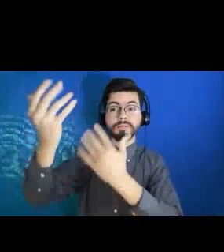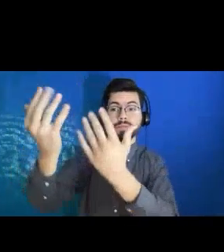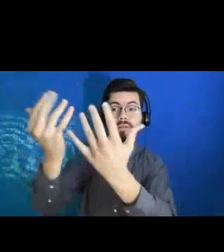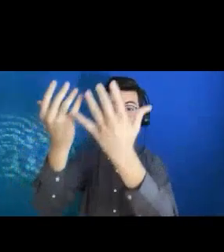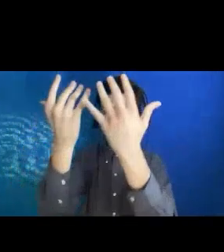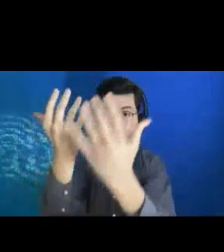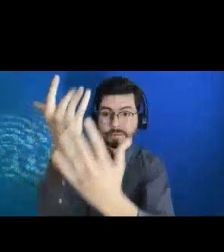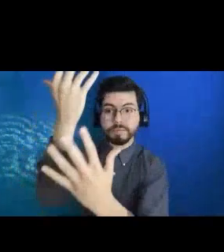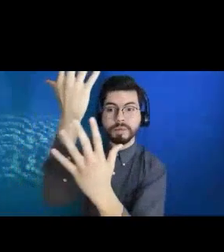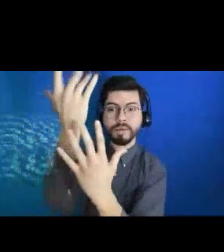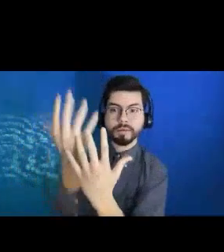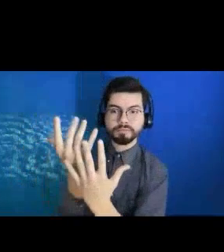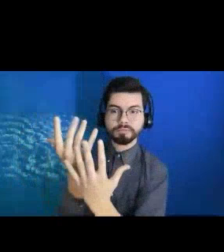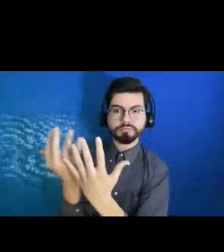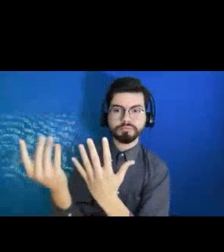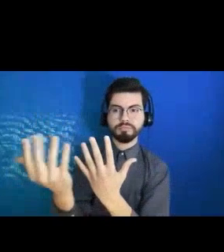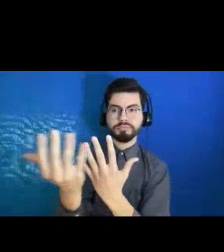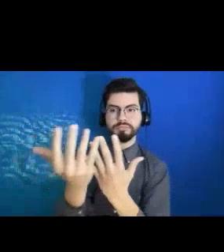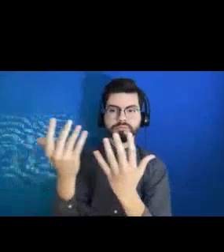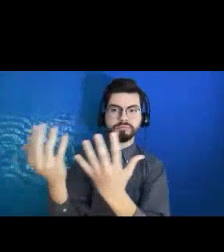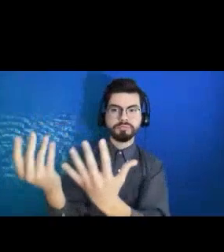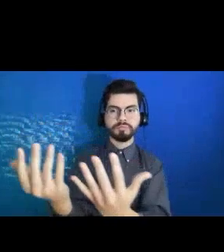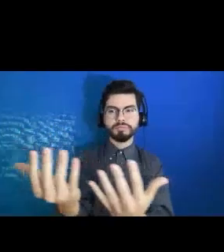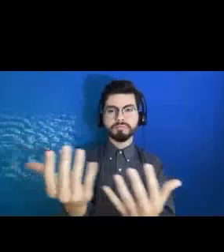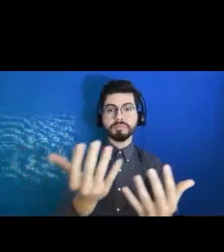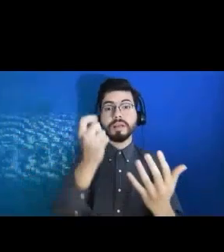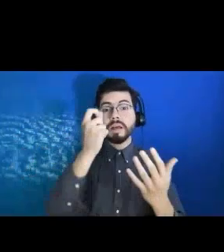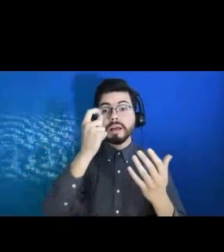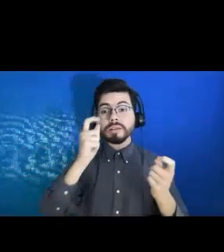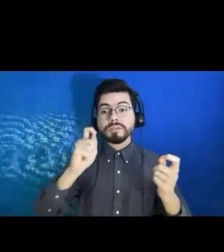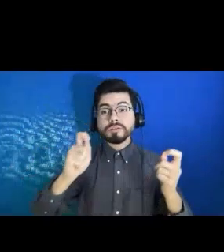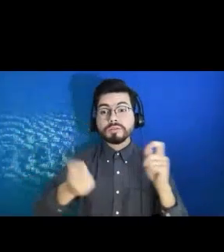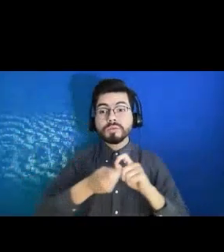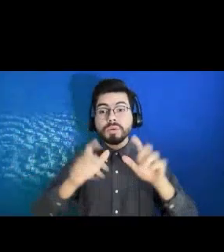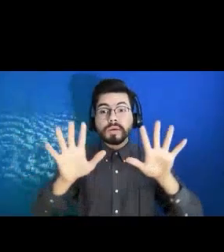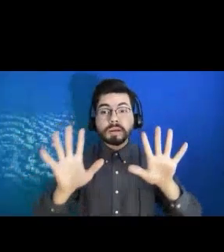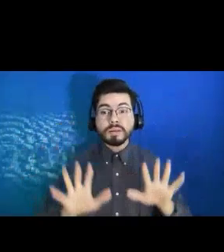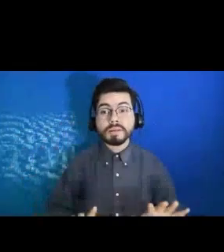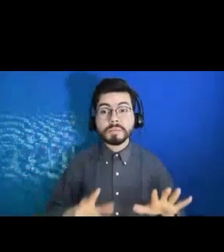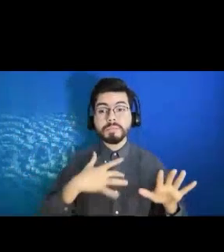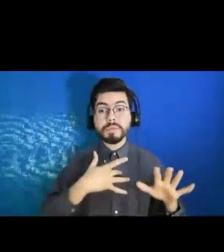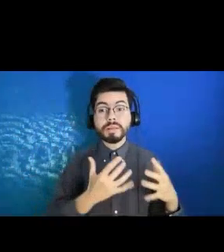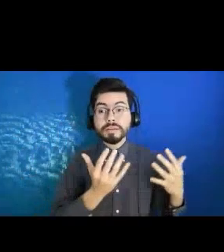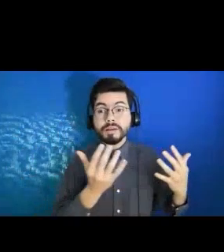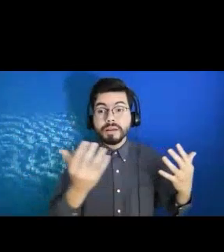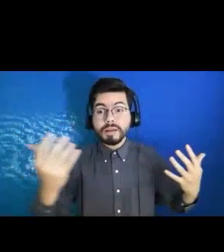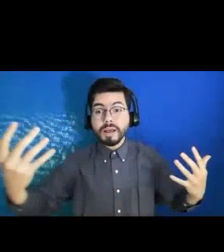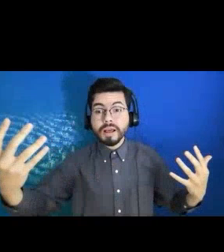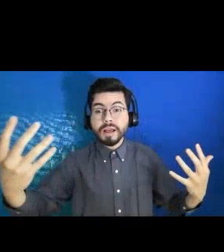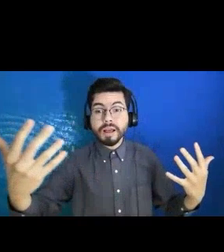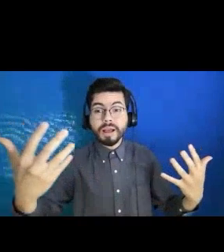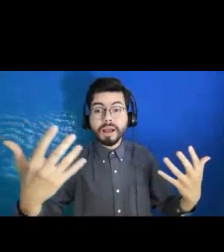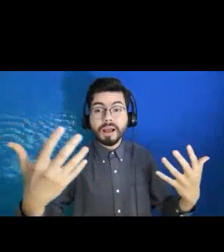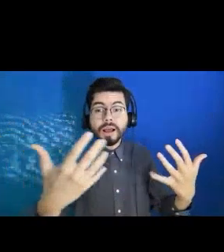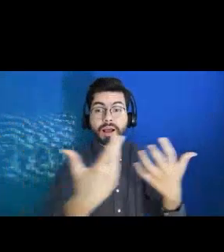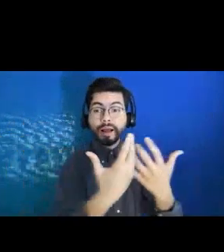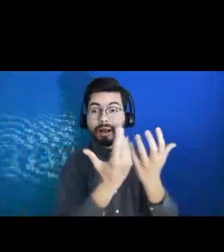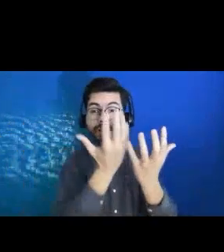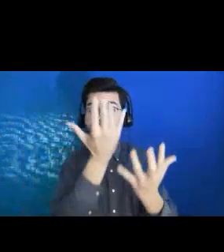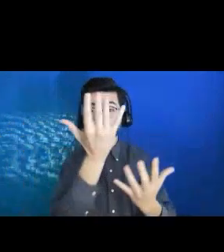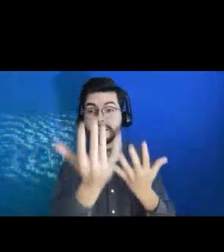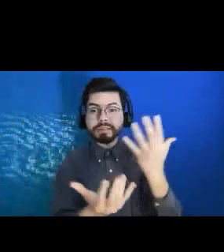and whatnot, they don't connect. So we end up with intensely burned areas. Sometimes those are huge,